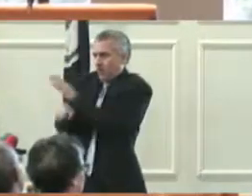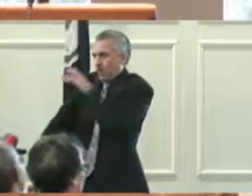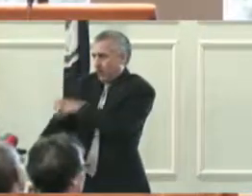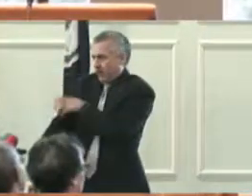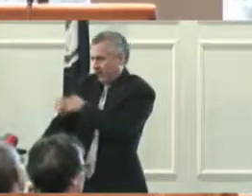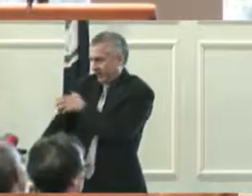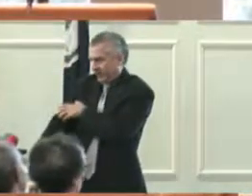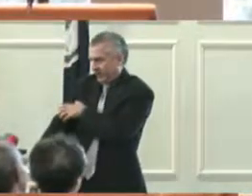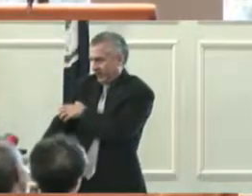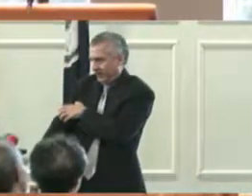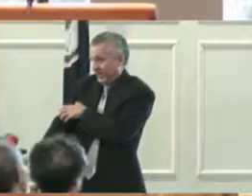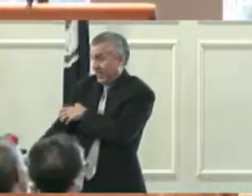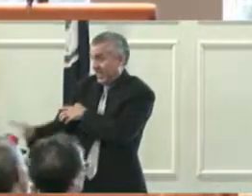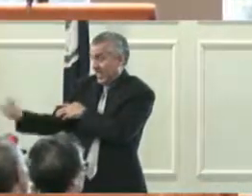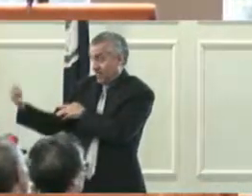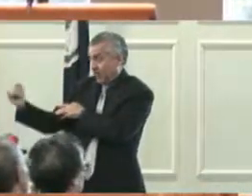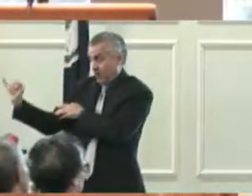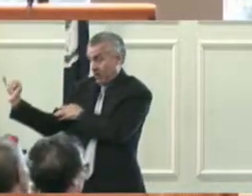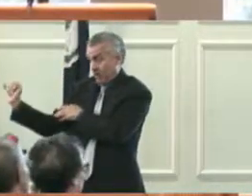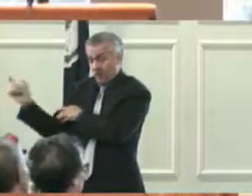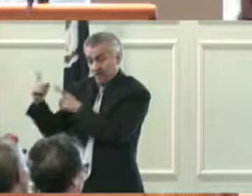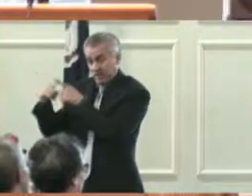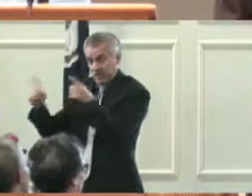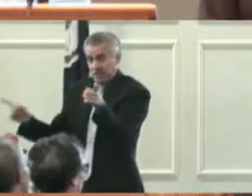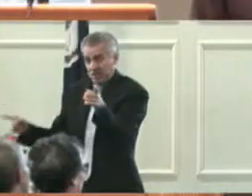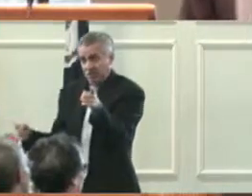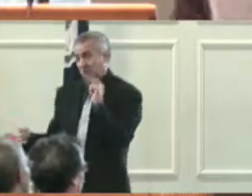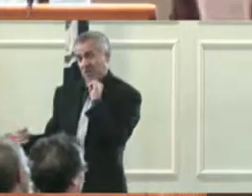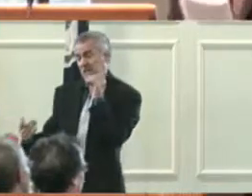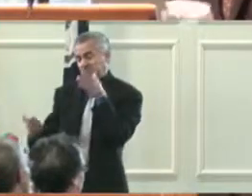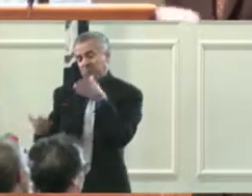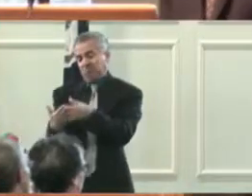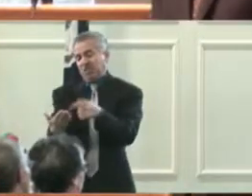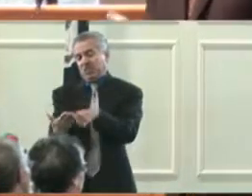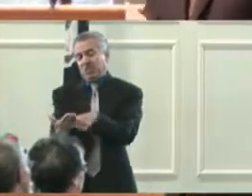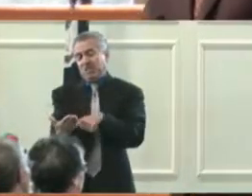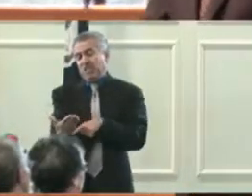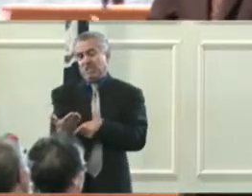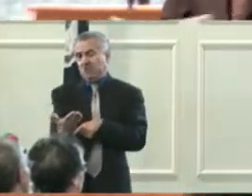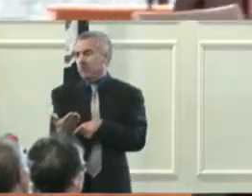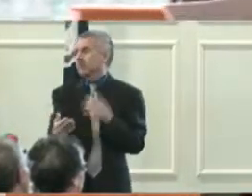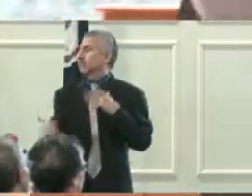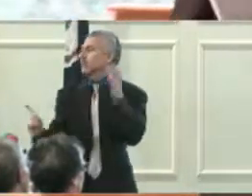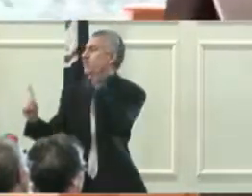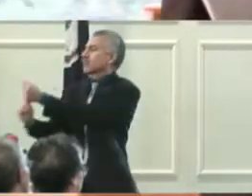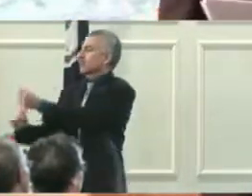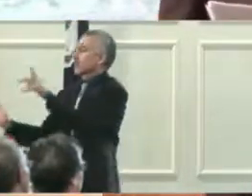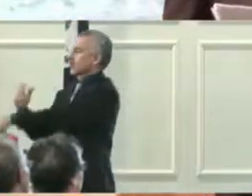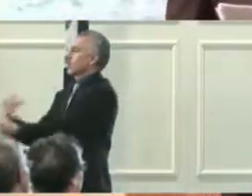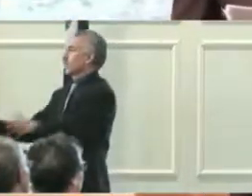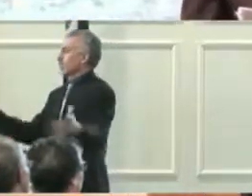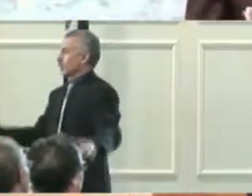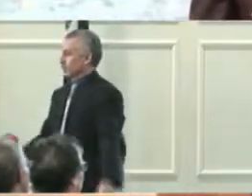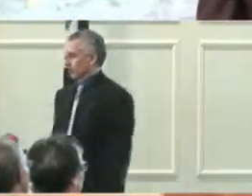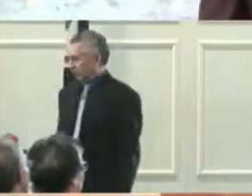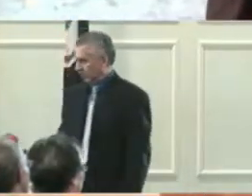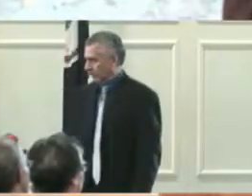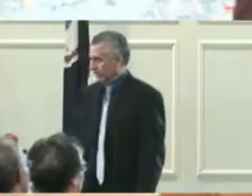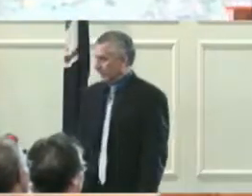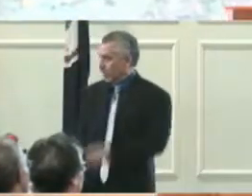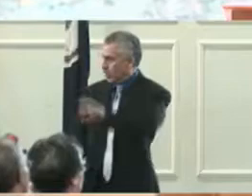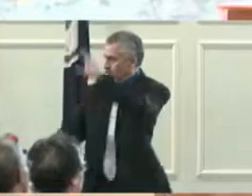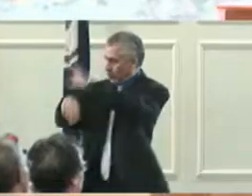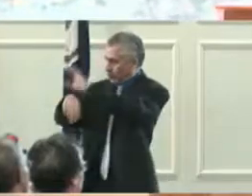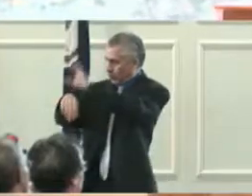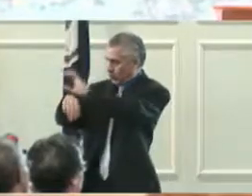person? They would be persecuted, many killed, by the way. And so the church held not